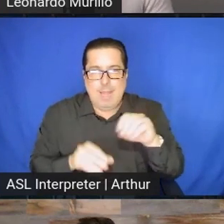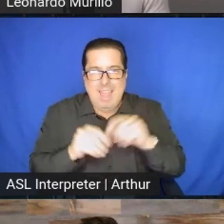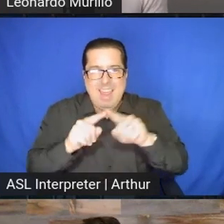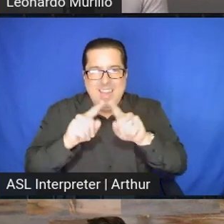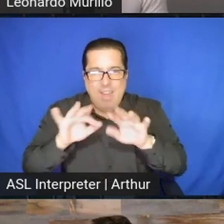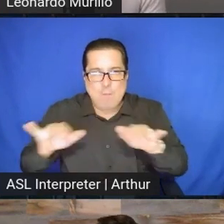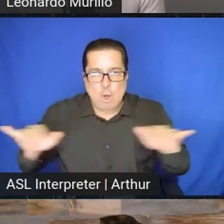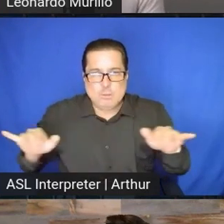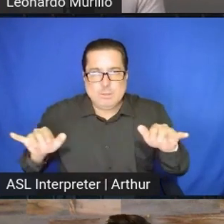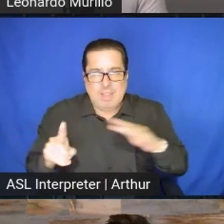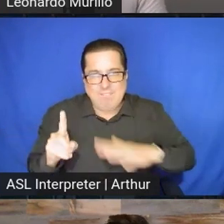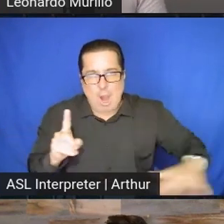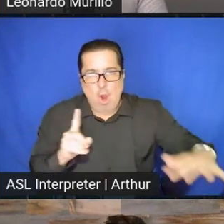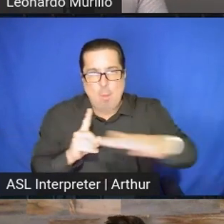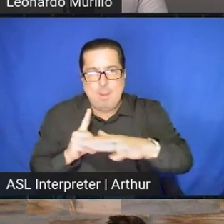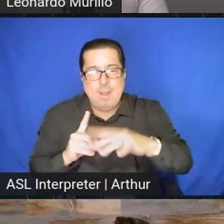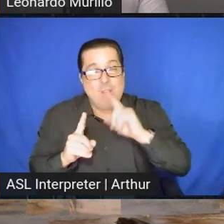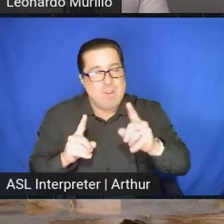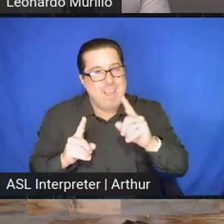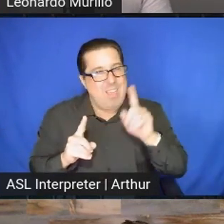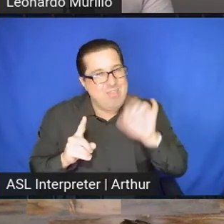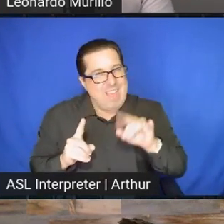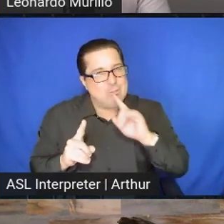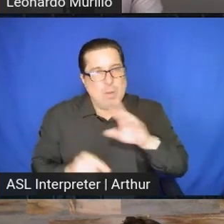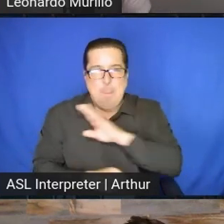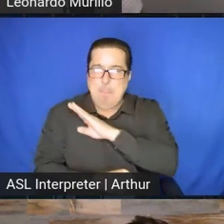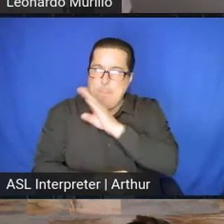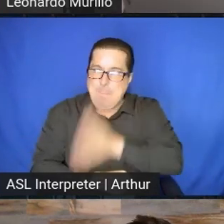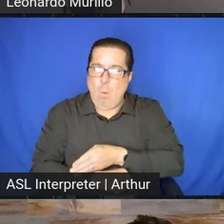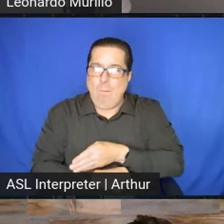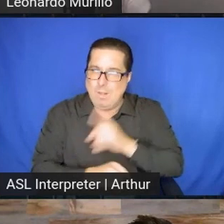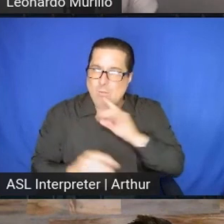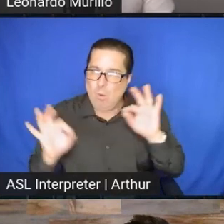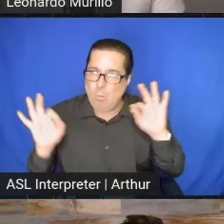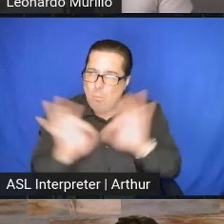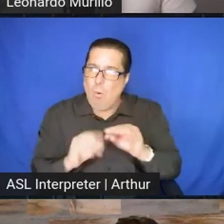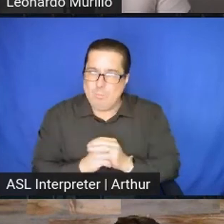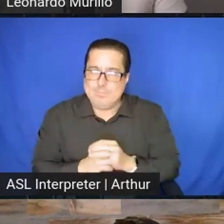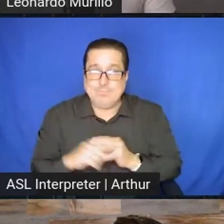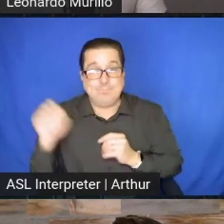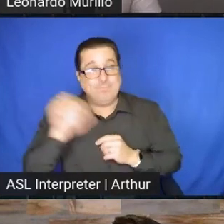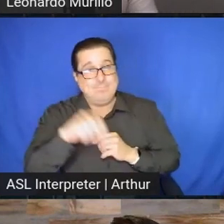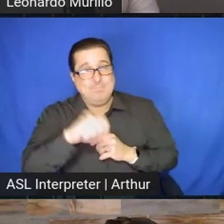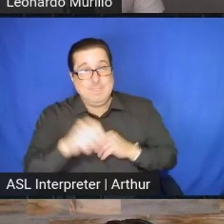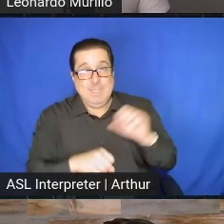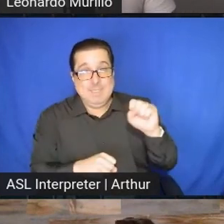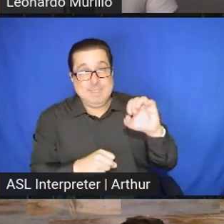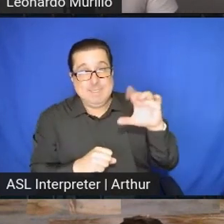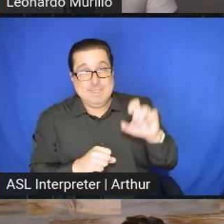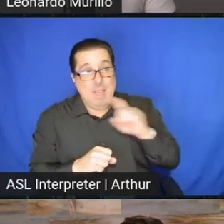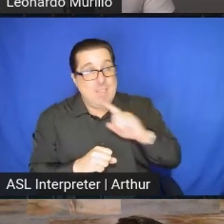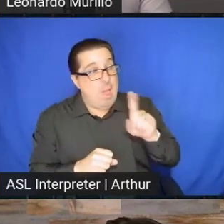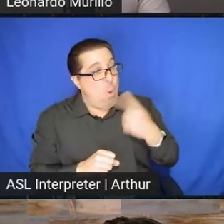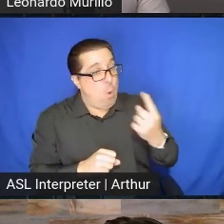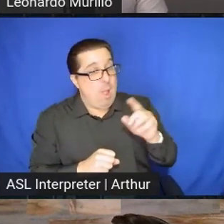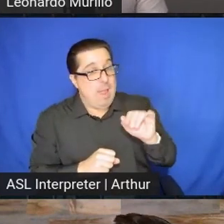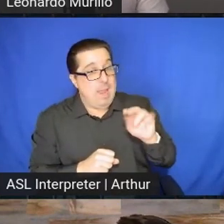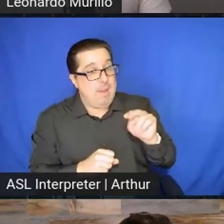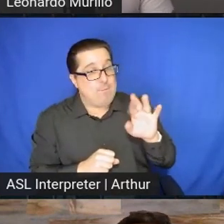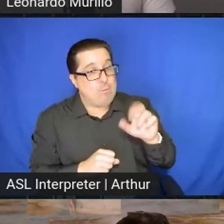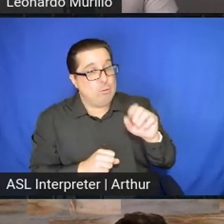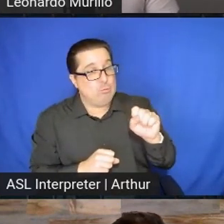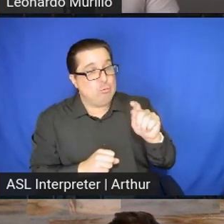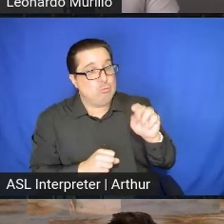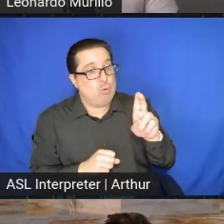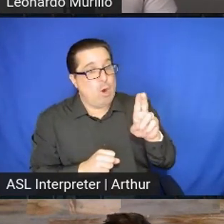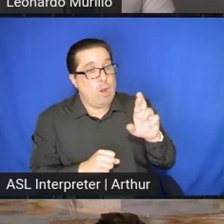that's kind of very, very powerful. And very I think that also goes to scaling, not just the infrastructure piece, because scaling infrastructure, obviously, that's what most people talk